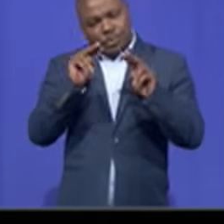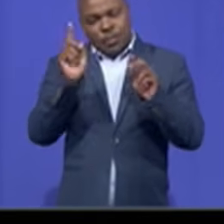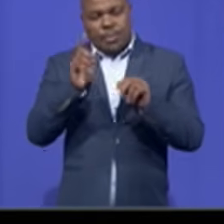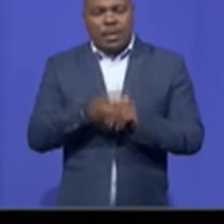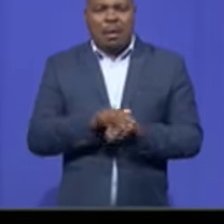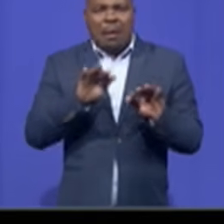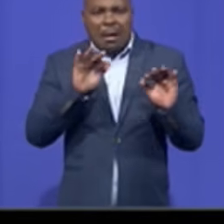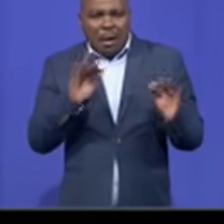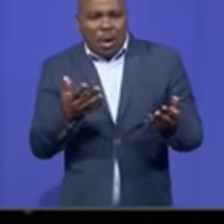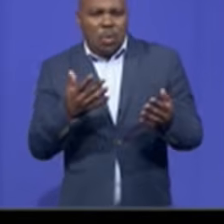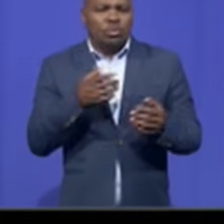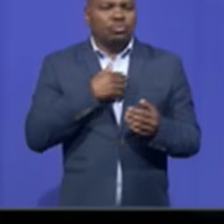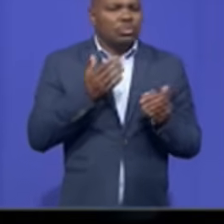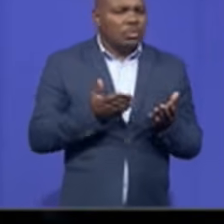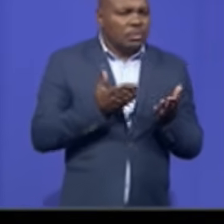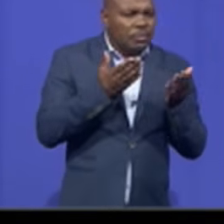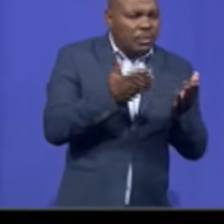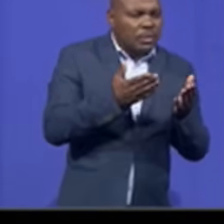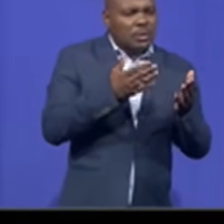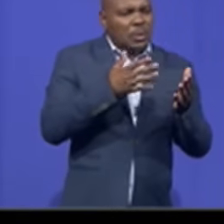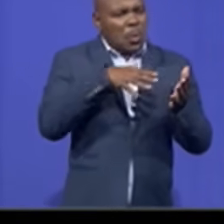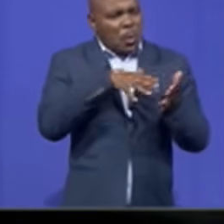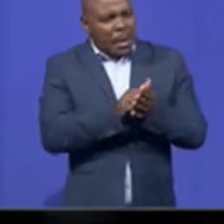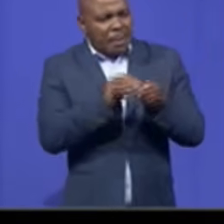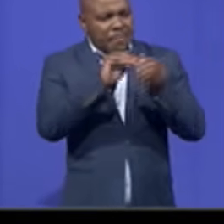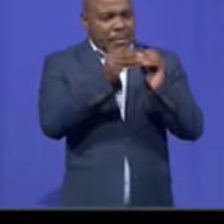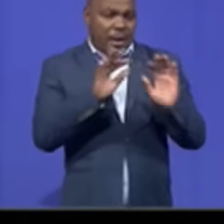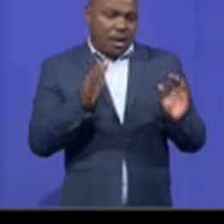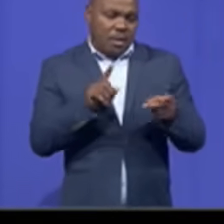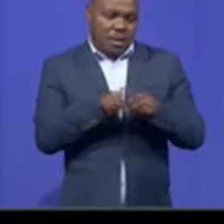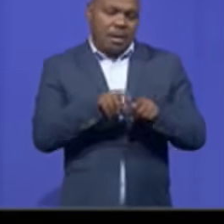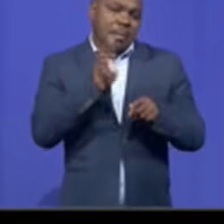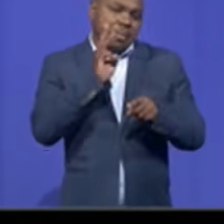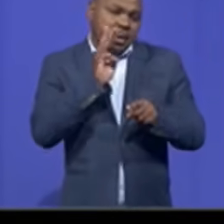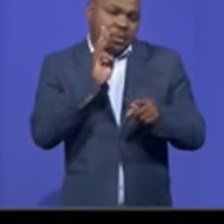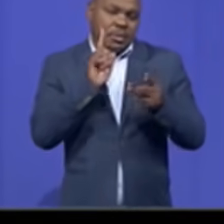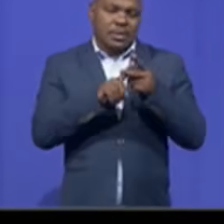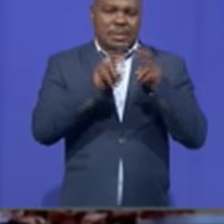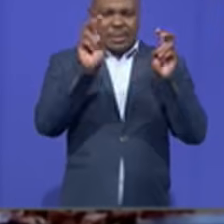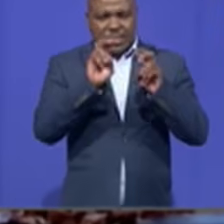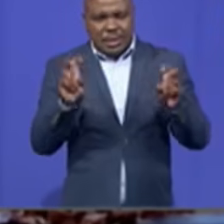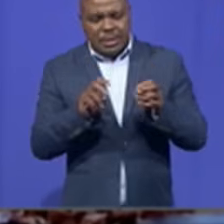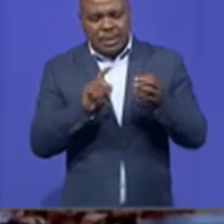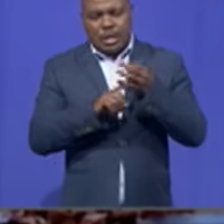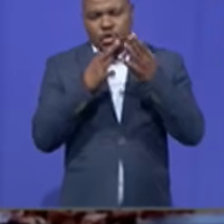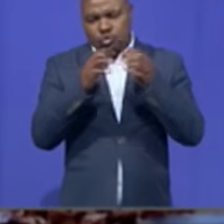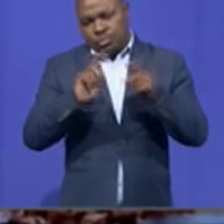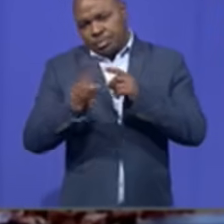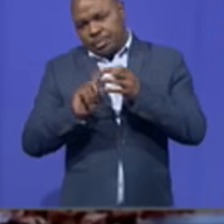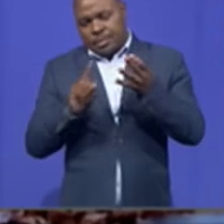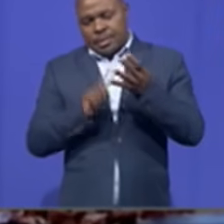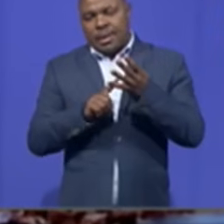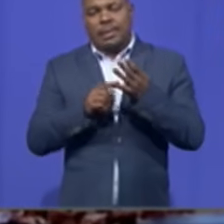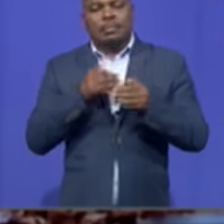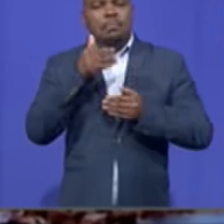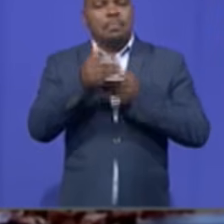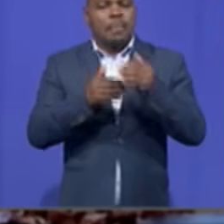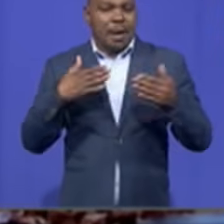go tila makoa a thebolo ya ditirelo go tshwana le metsi, motlakase le mafaratlhatlha ga mmogo le